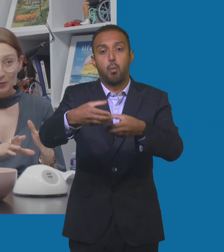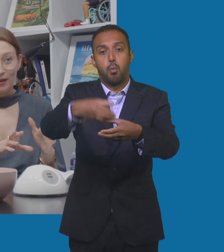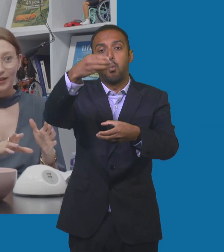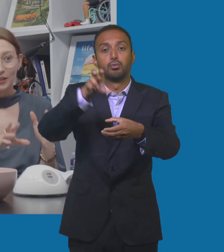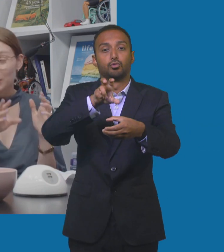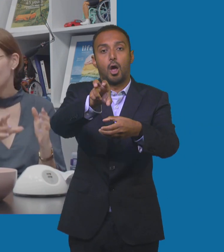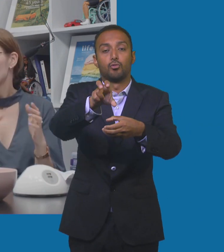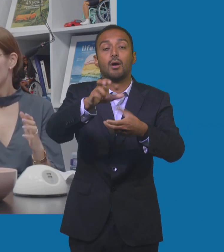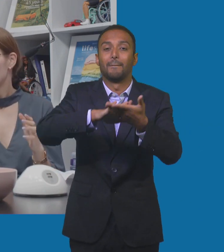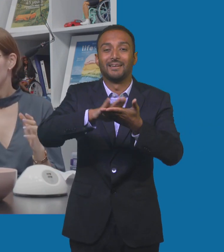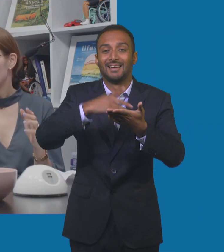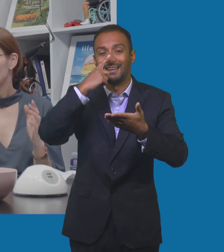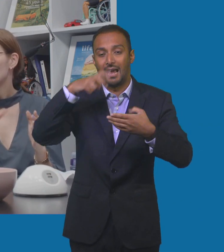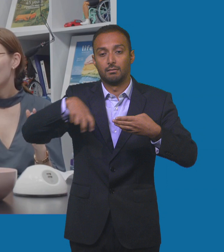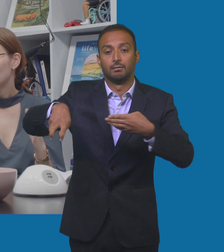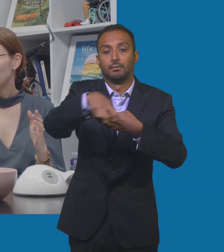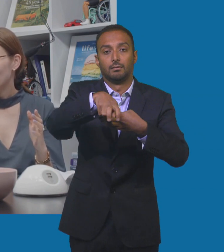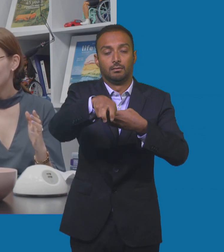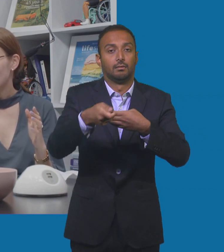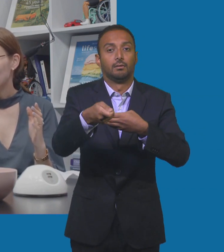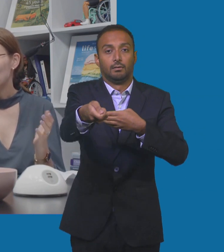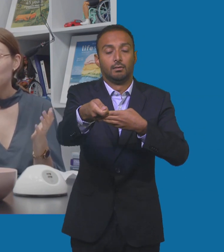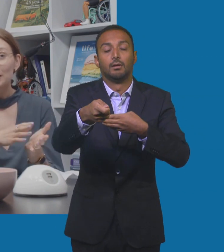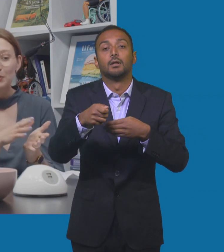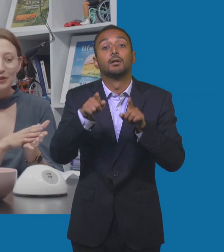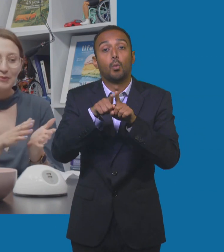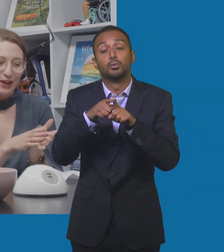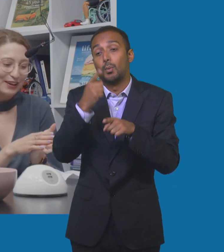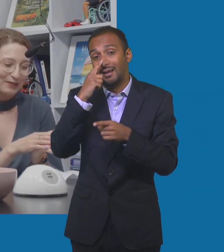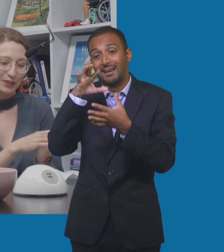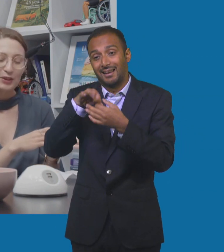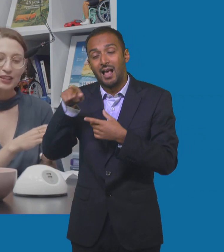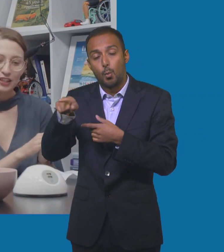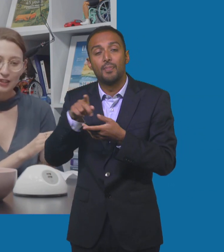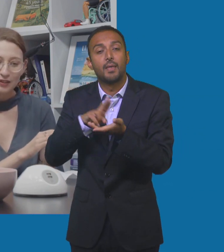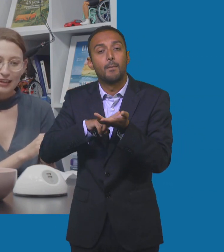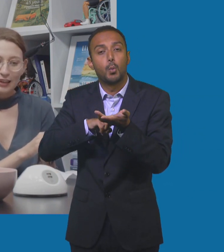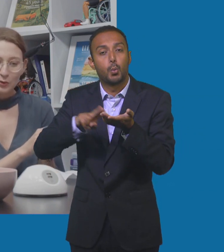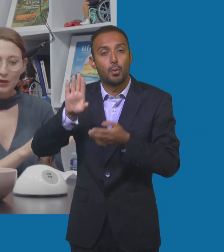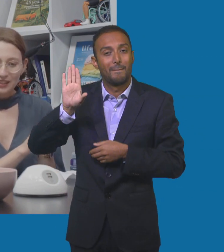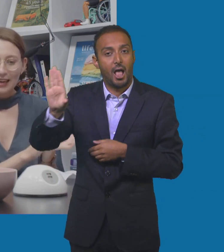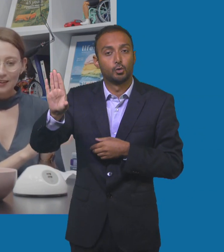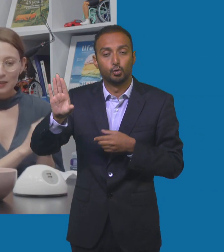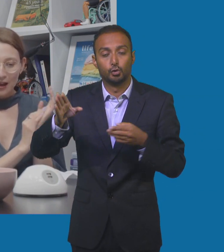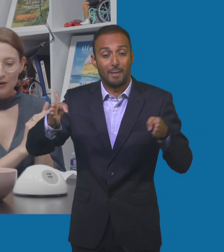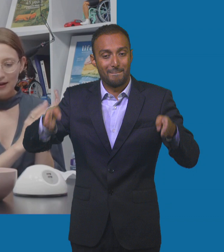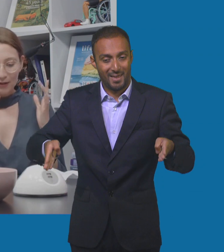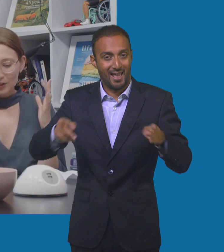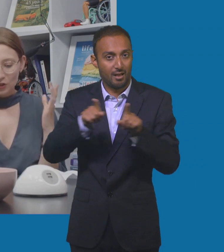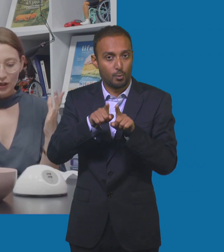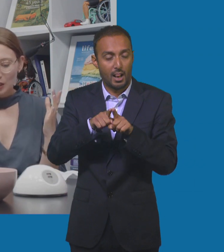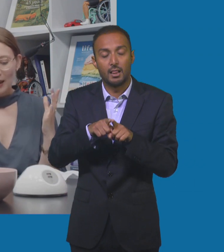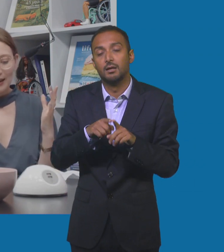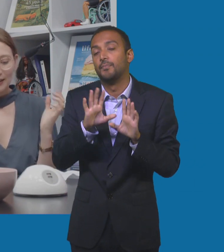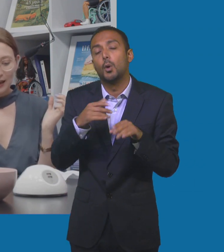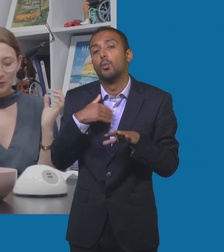can also be applied to accessible parking bays or blue badge bays, and I think a really important part of this whole initiative is we're not saying that somehow